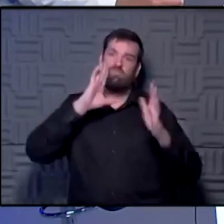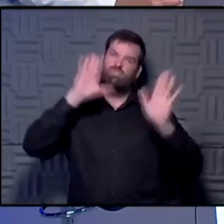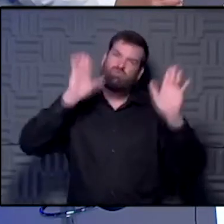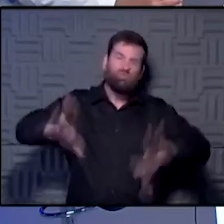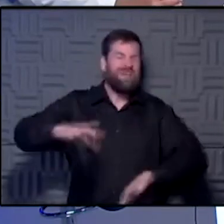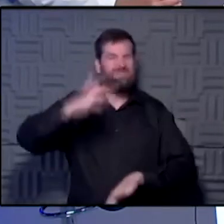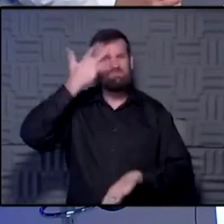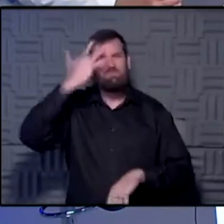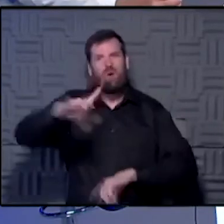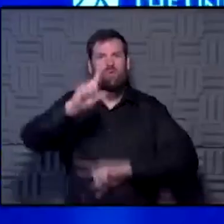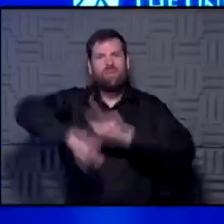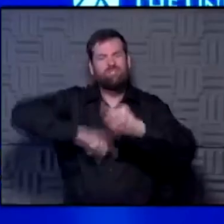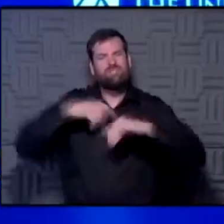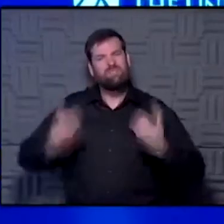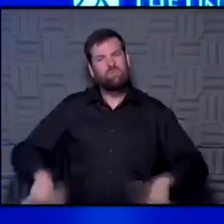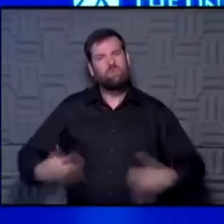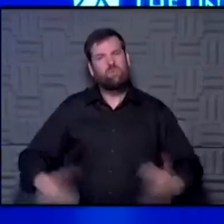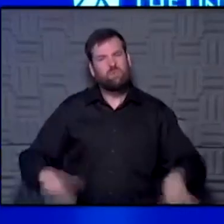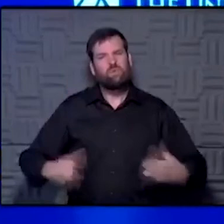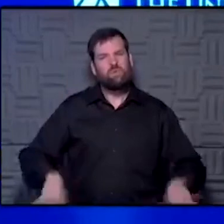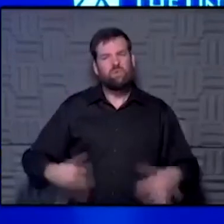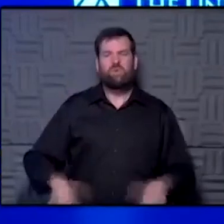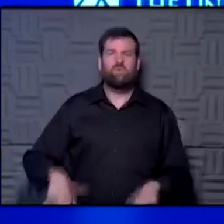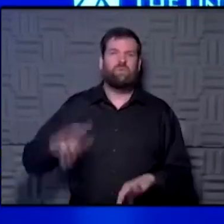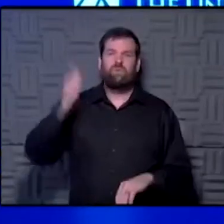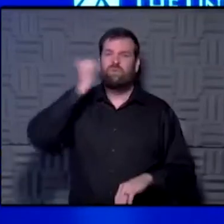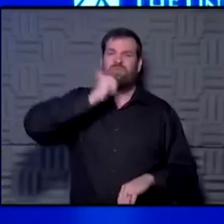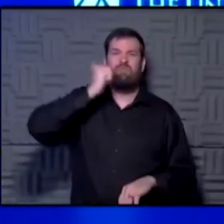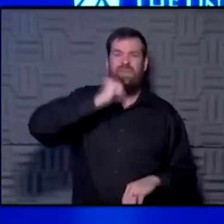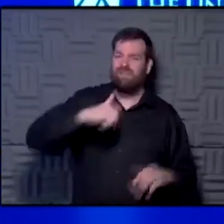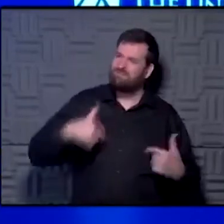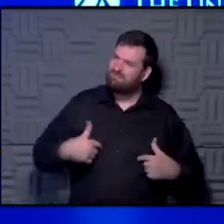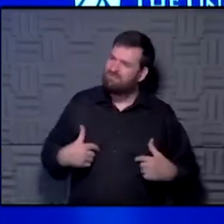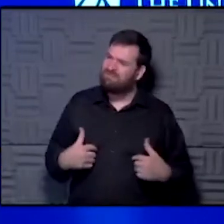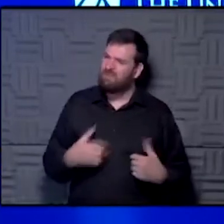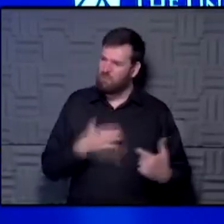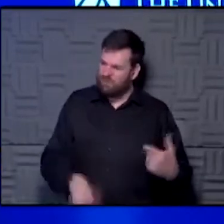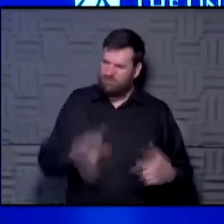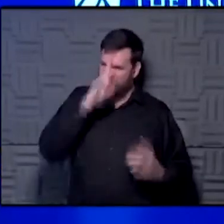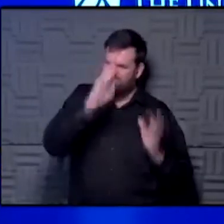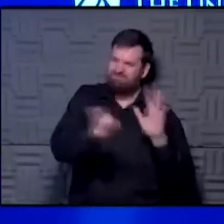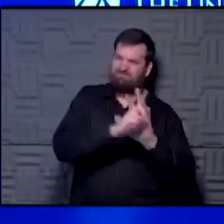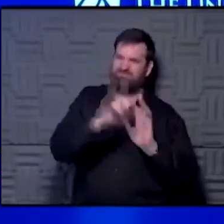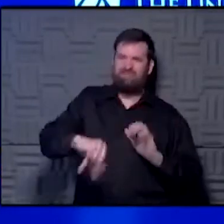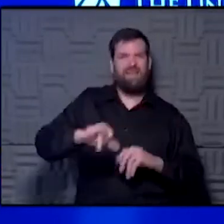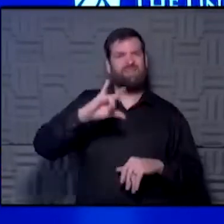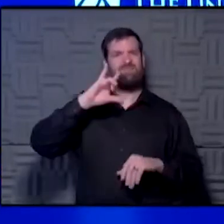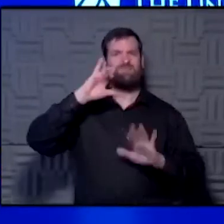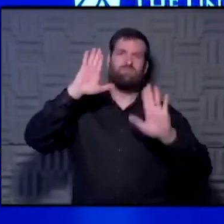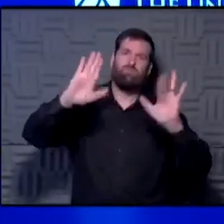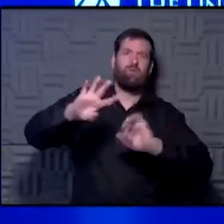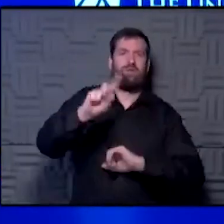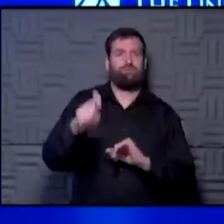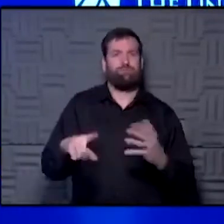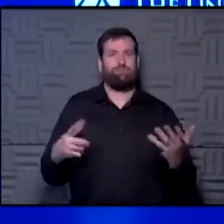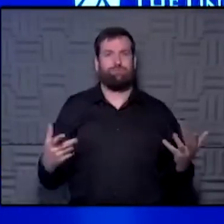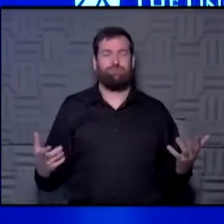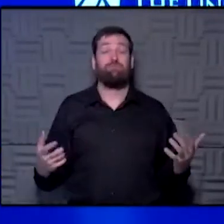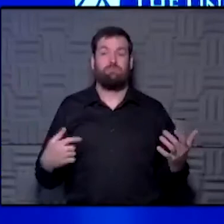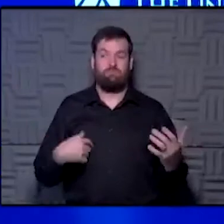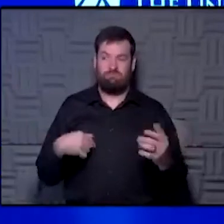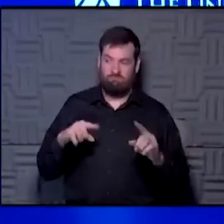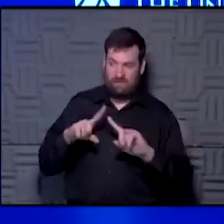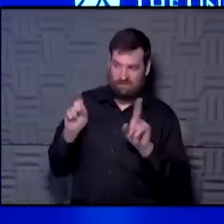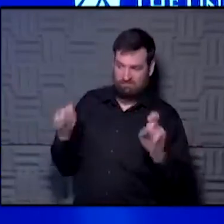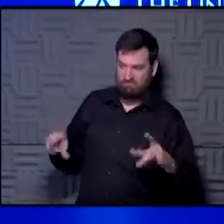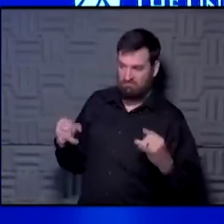smart questions. Oh my gosh, I every day I'm kind of like, gosh, I wish I would have thought of that. That is a great question. And I'm going to ask you